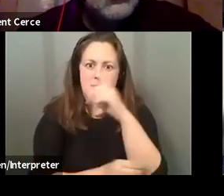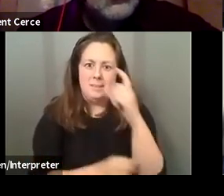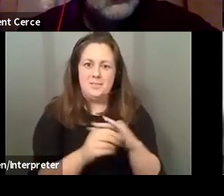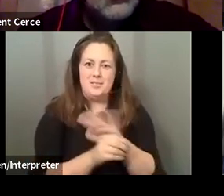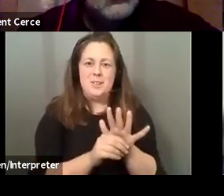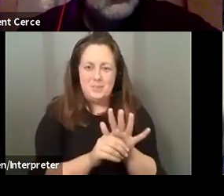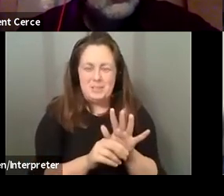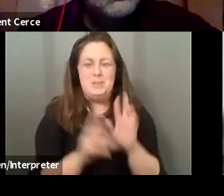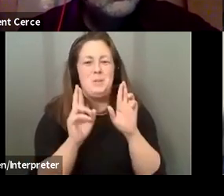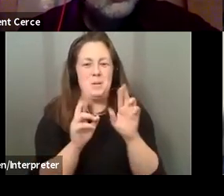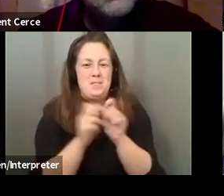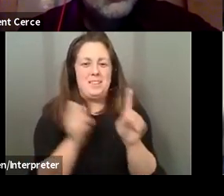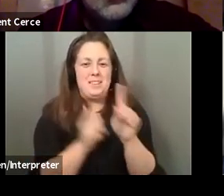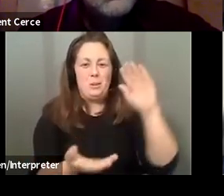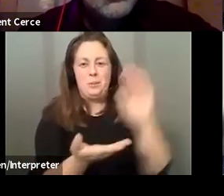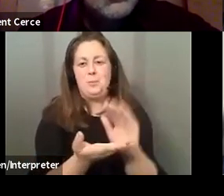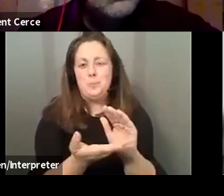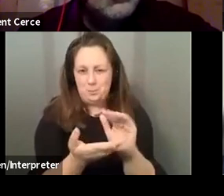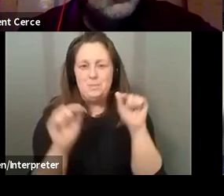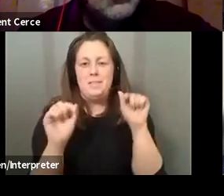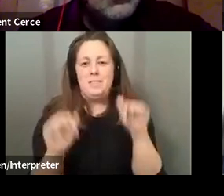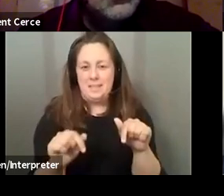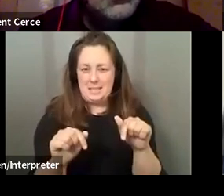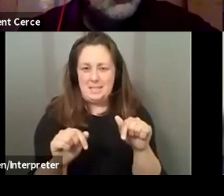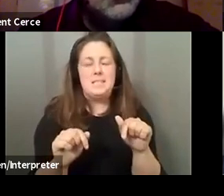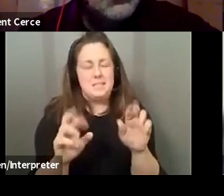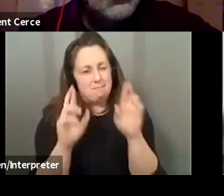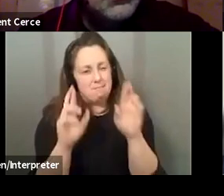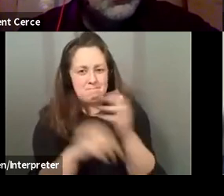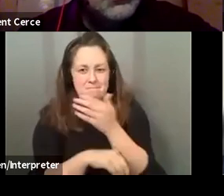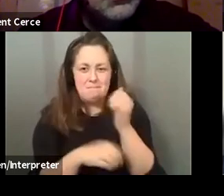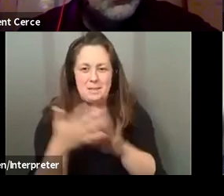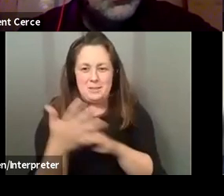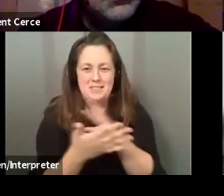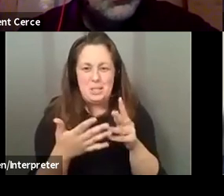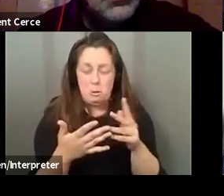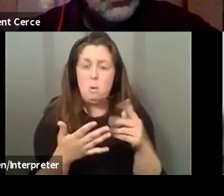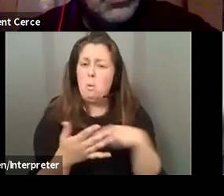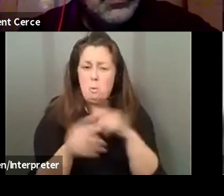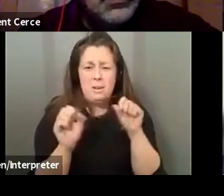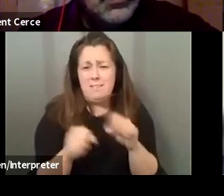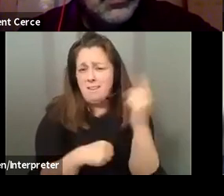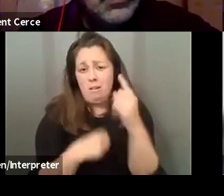yeah. Hopefully this is a better schedule for everybody. And, you know, we can always add drop as needed.